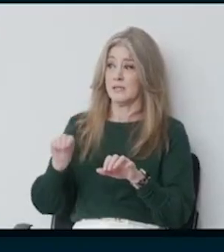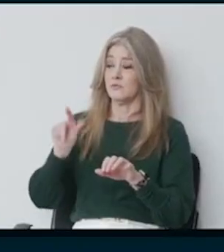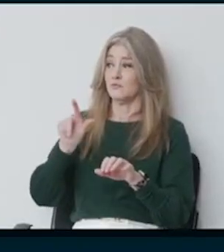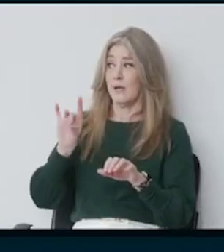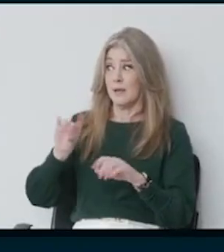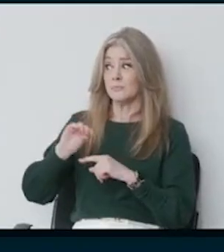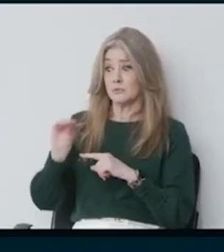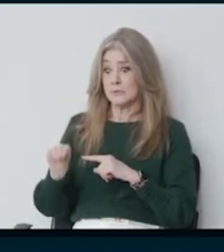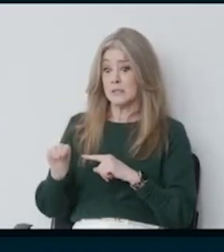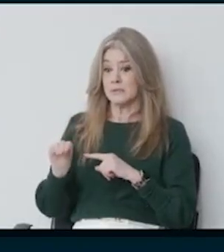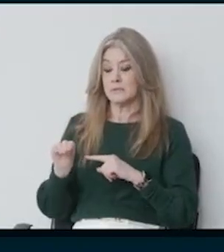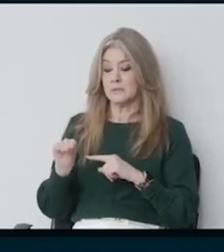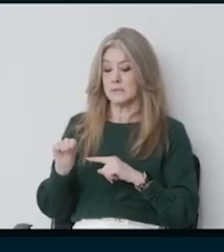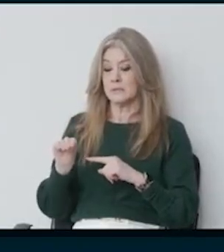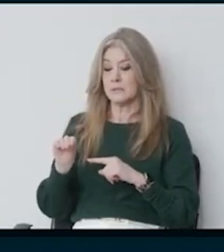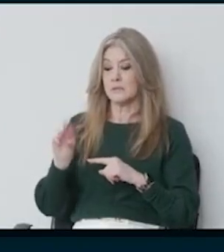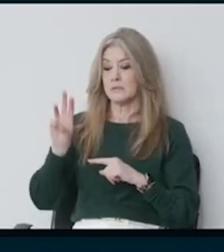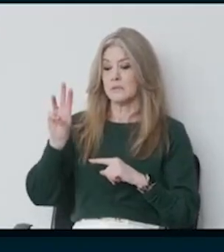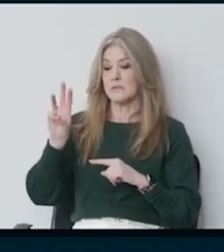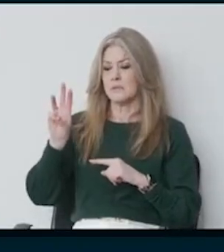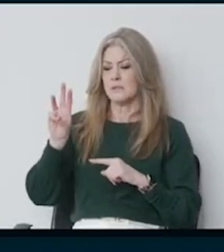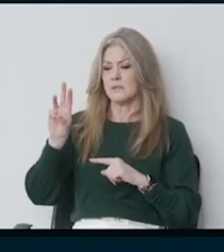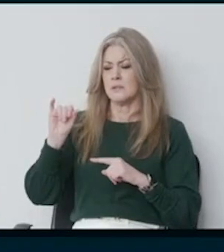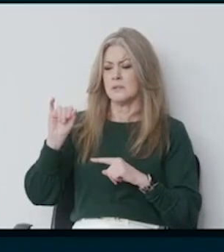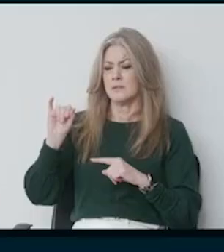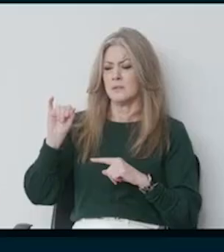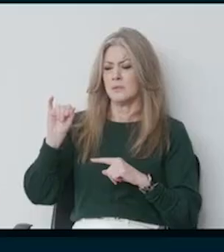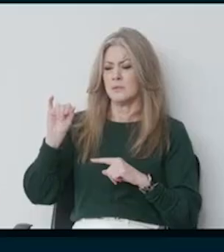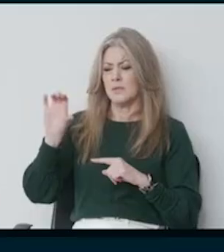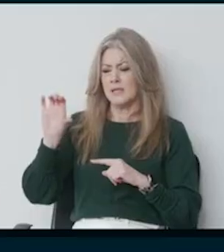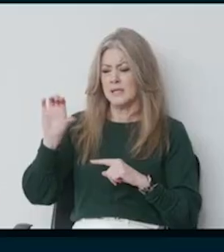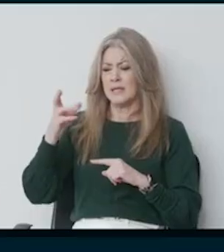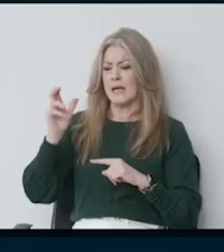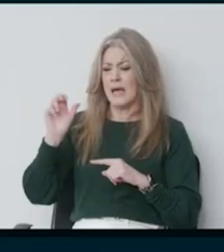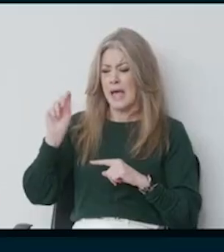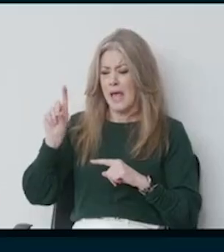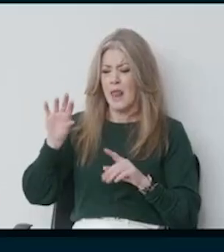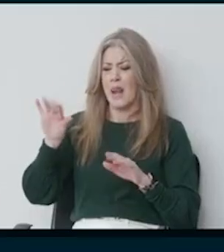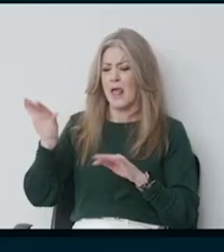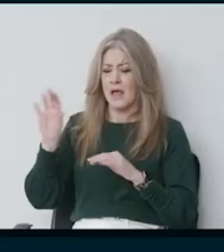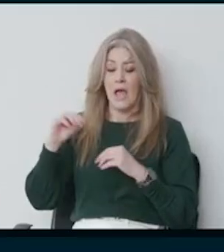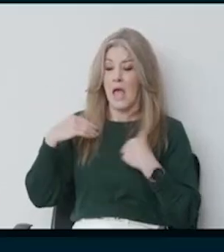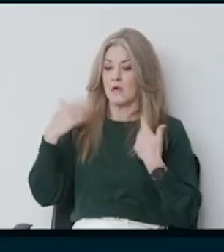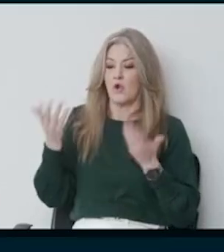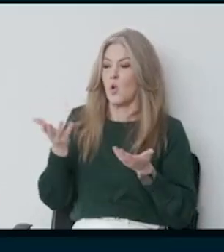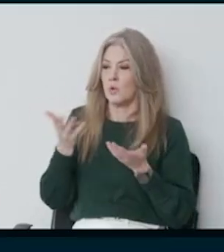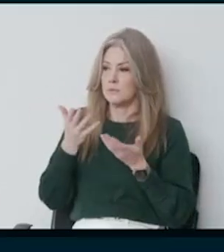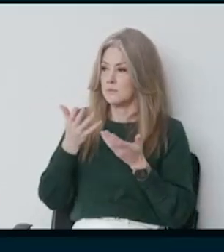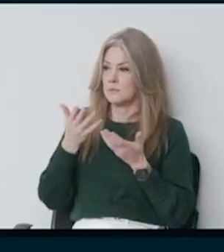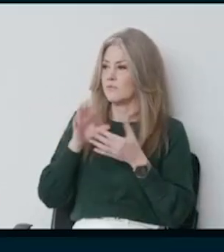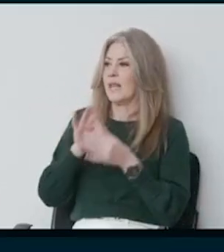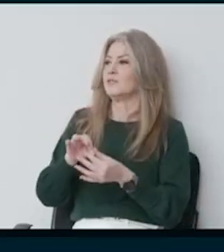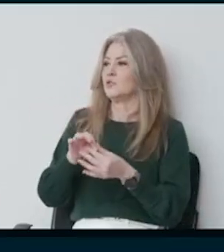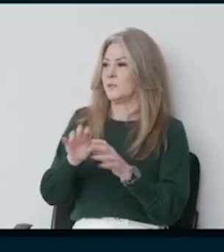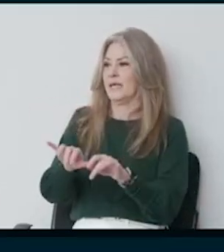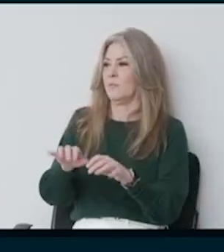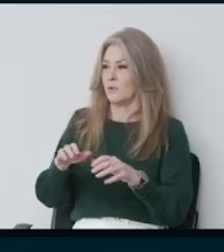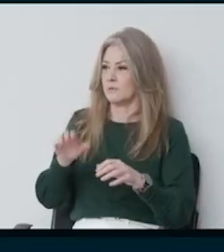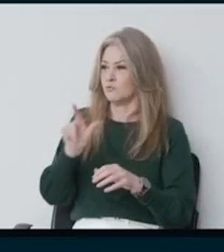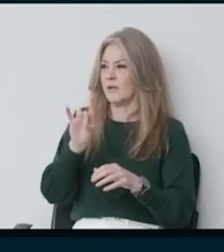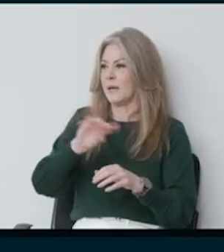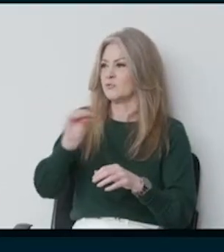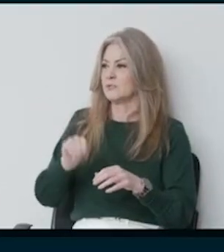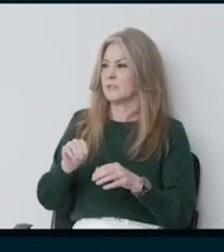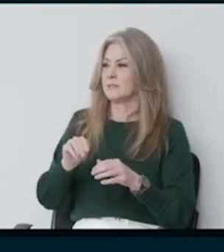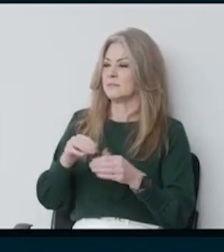28% of the WCAG 2.1 AA success criterion are keyboard related. 28%.